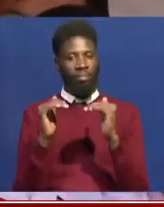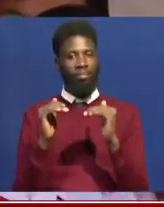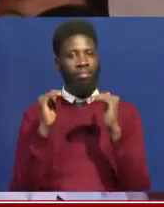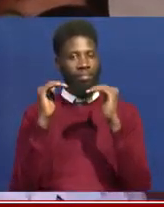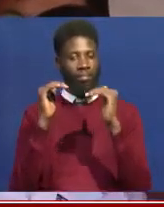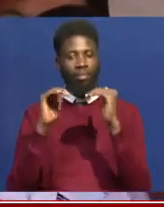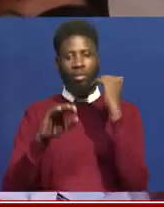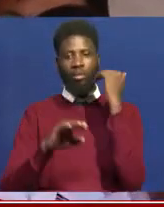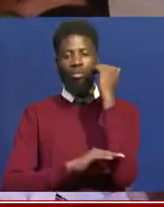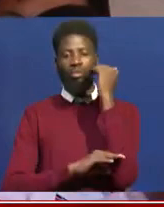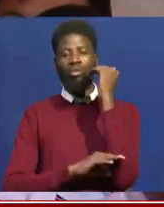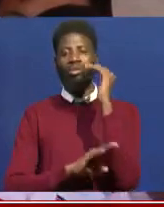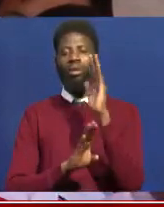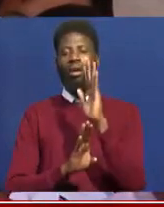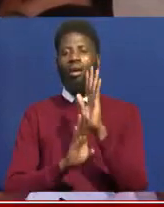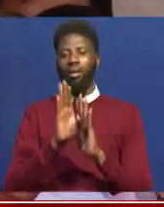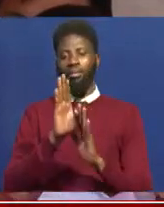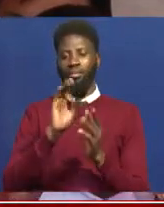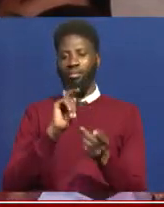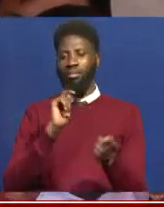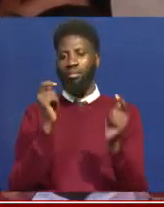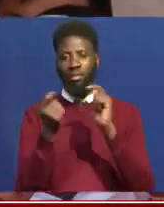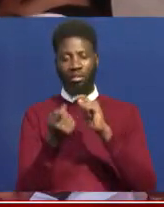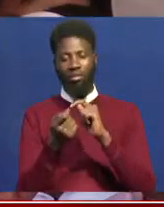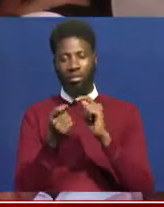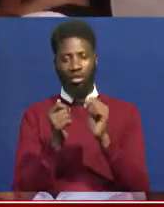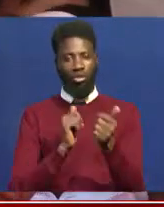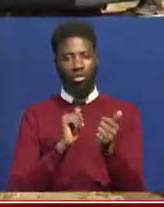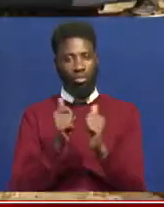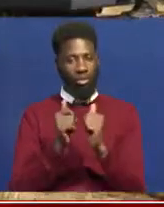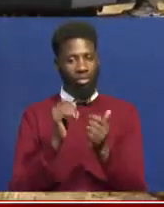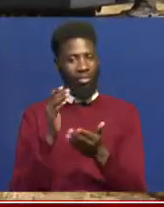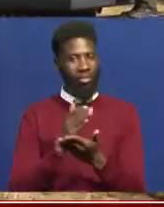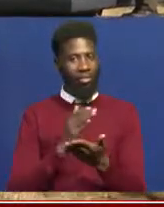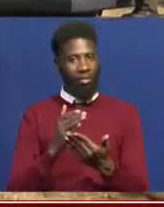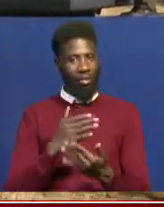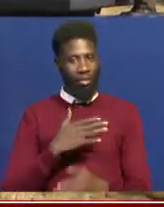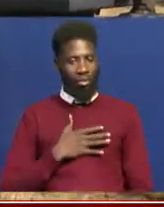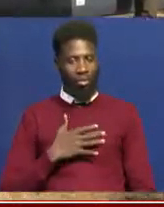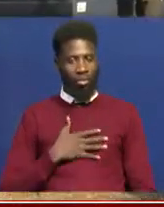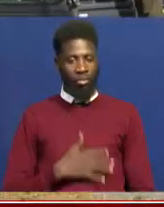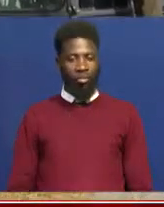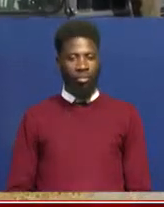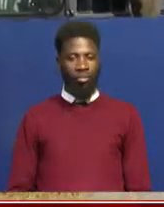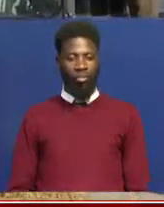bottom-up transformation of our sport and creative industry.